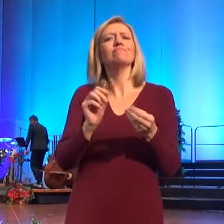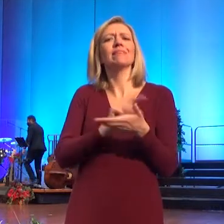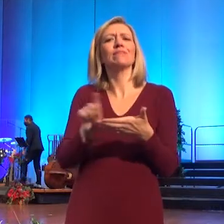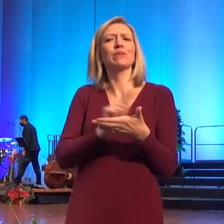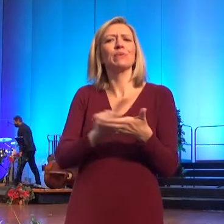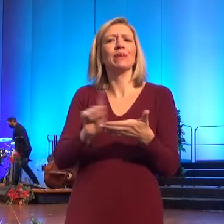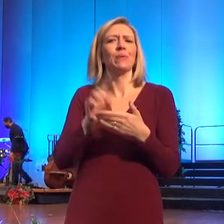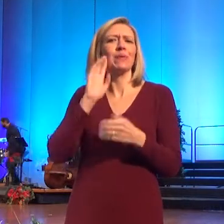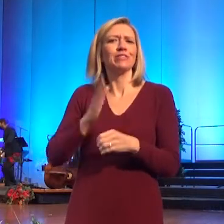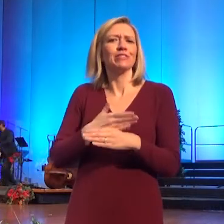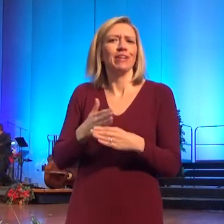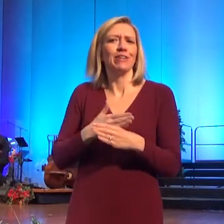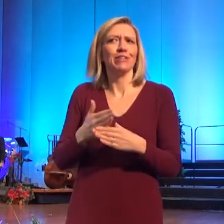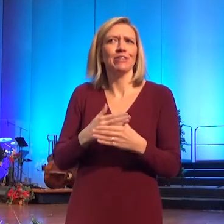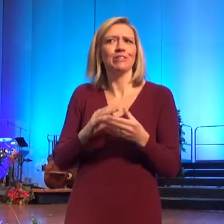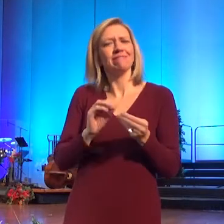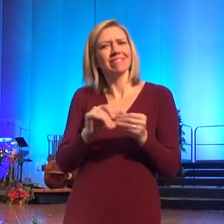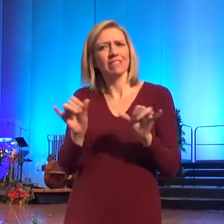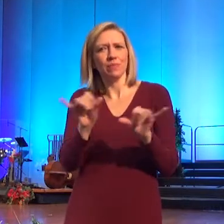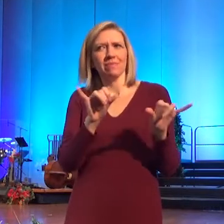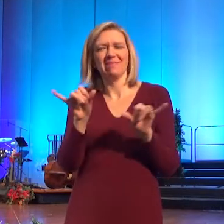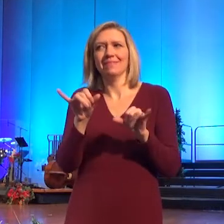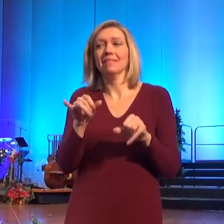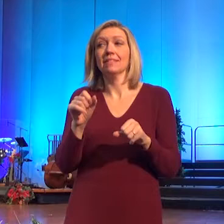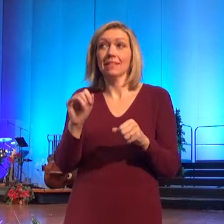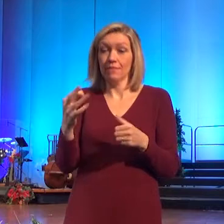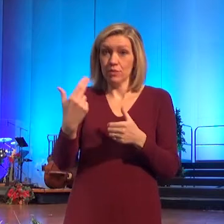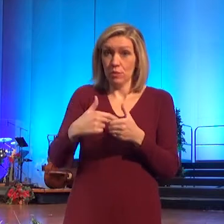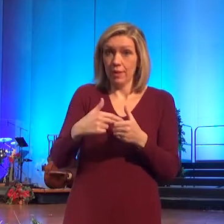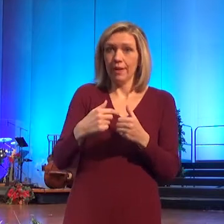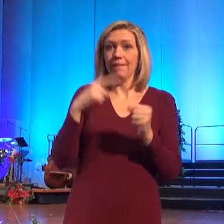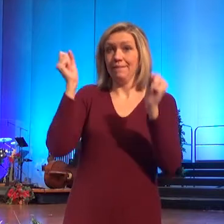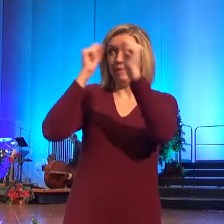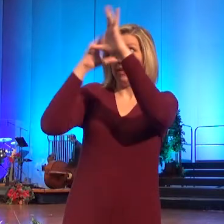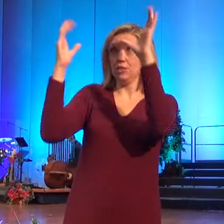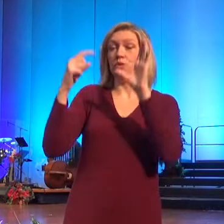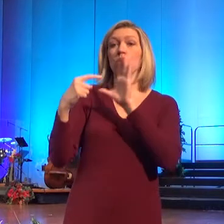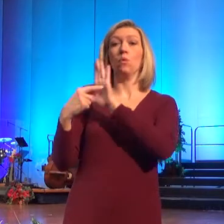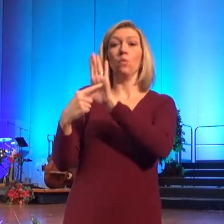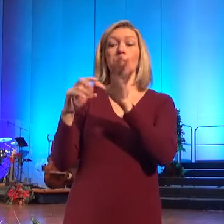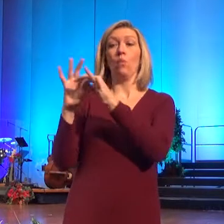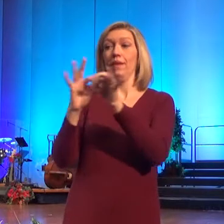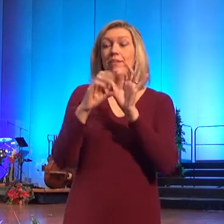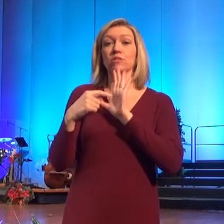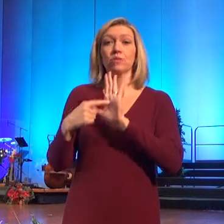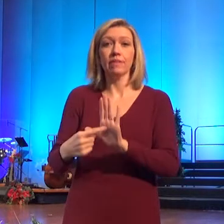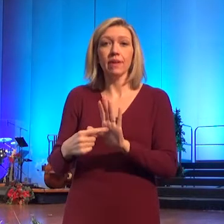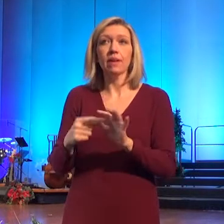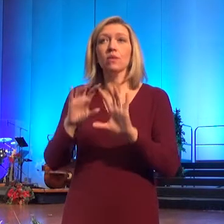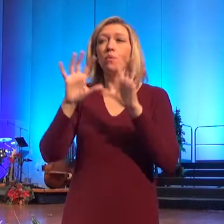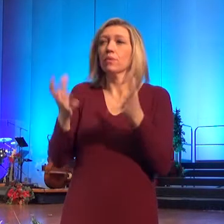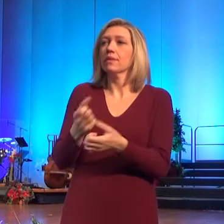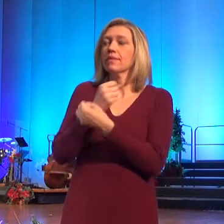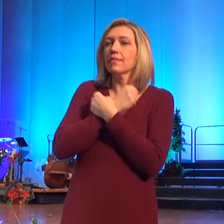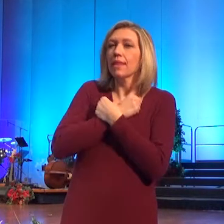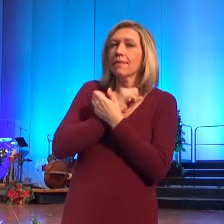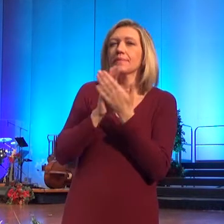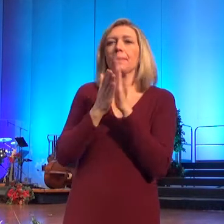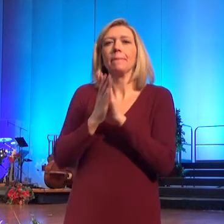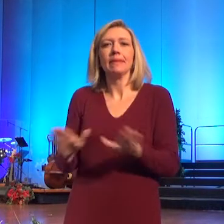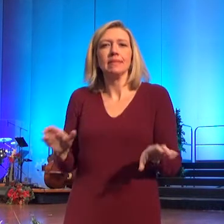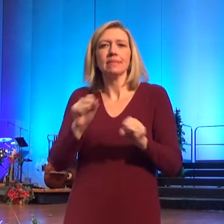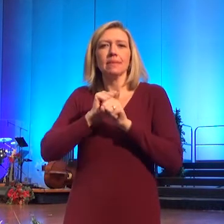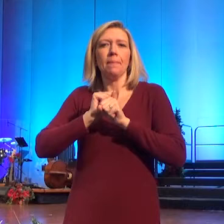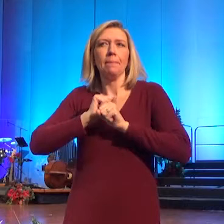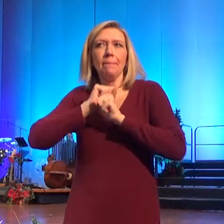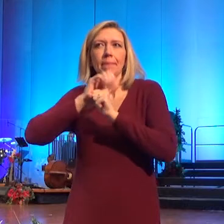week. It's coming up on the screens here if you want to say it along with me. Our vision, oneness revealed, a world of love, peace, and